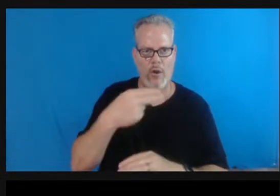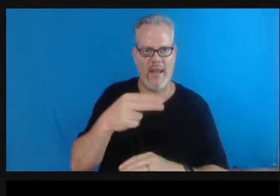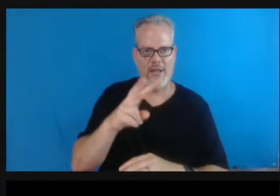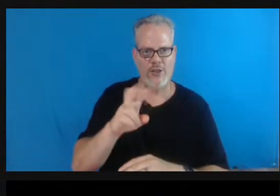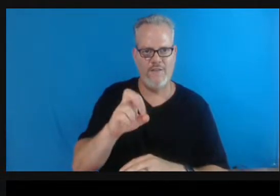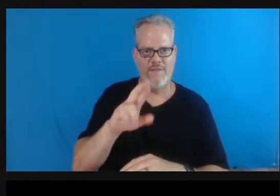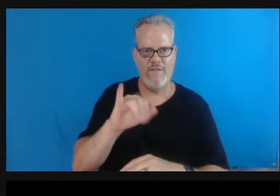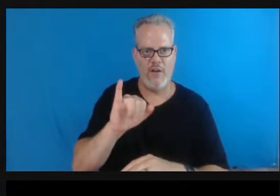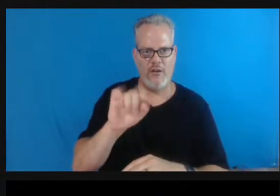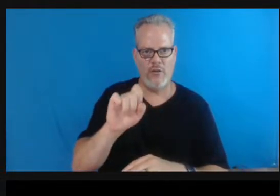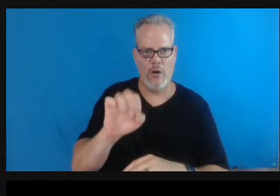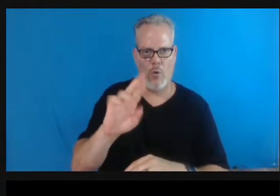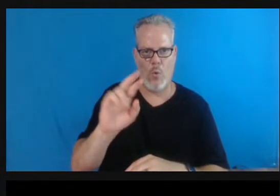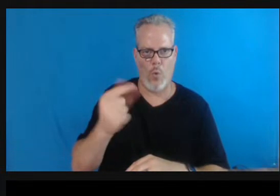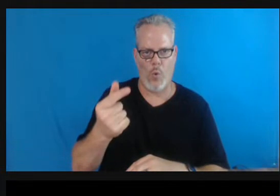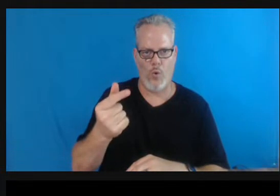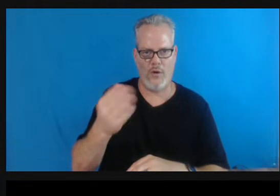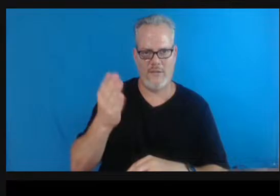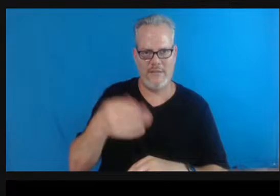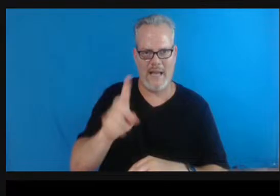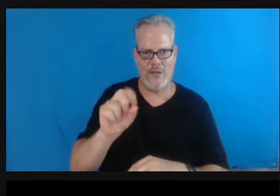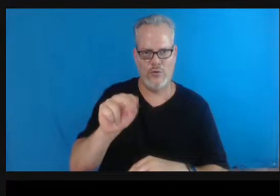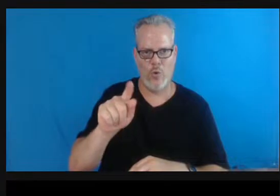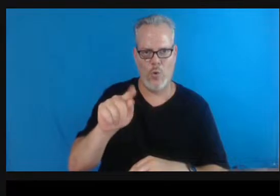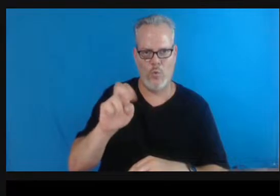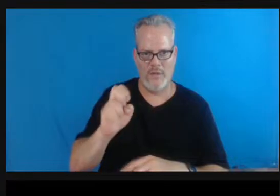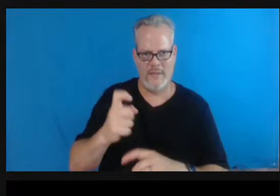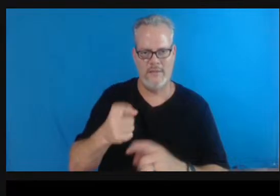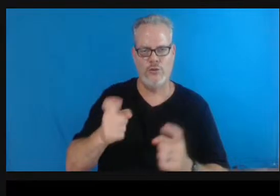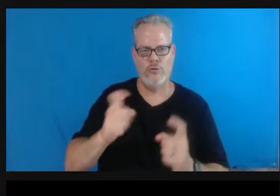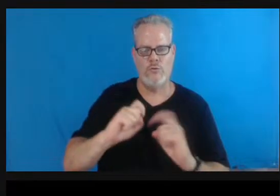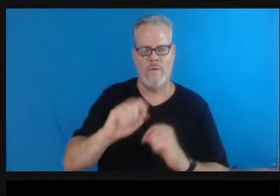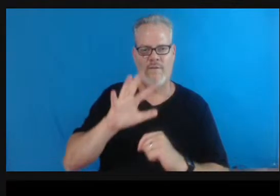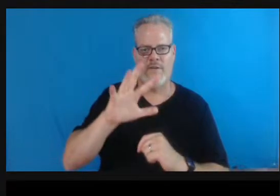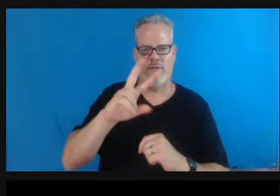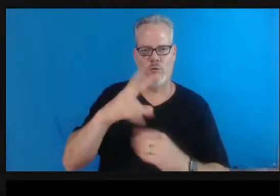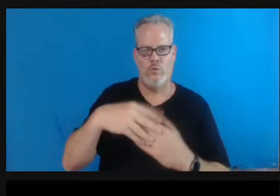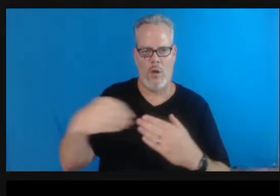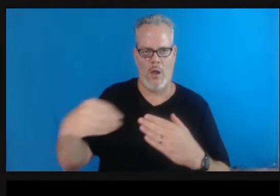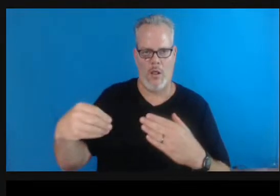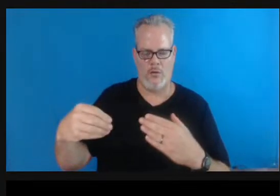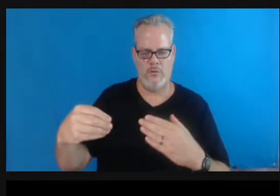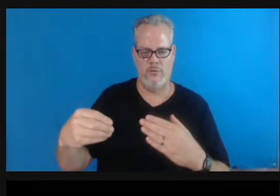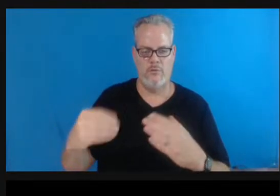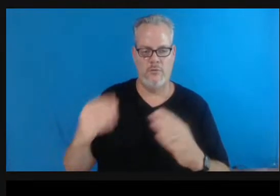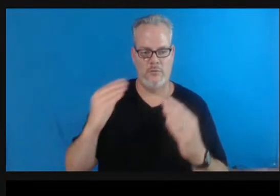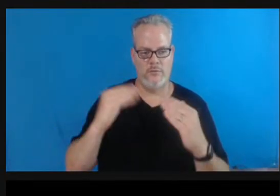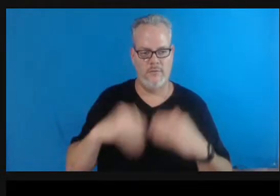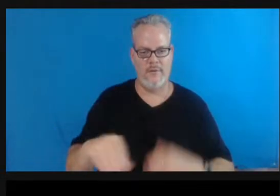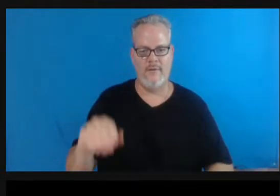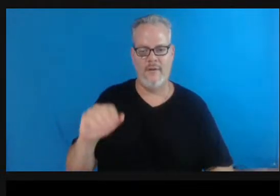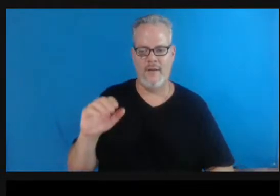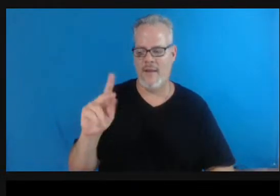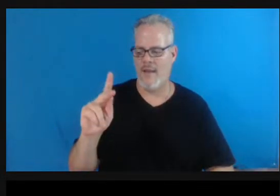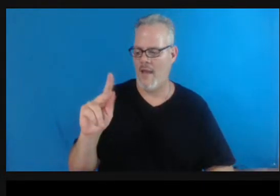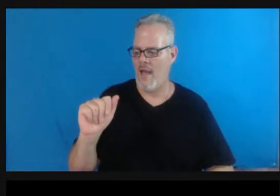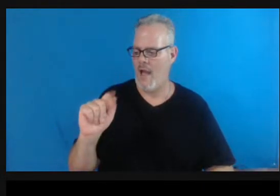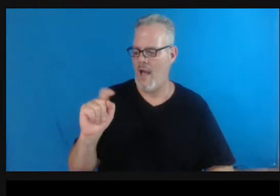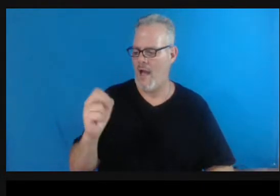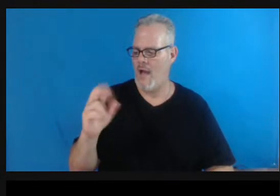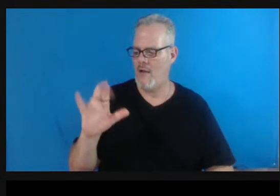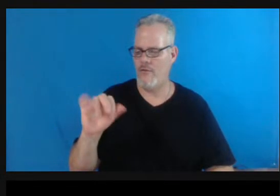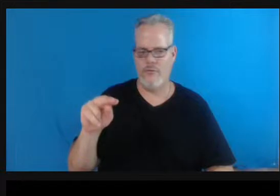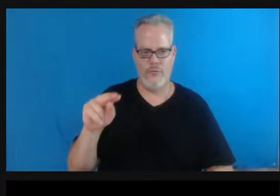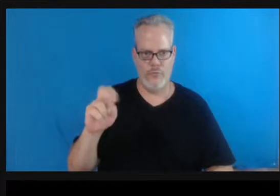HVERI.org/donate and dropped a $52 donation. And then Catherine P. as well with